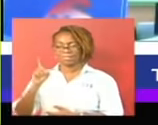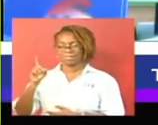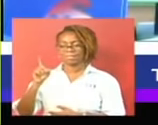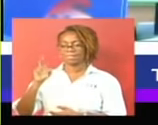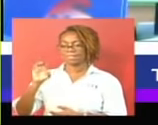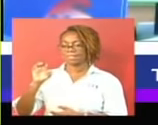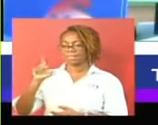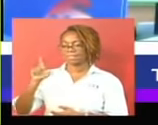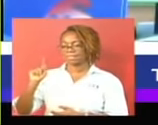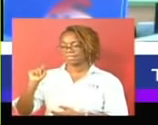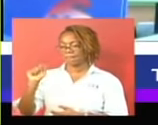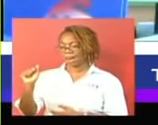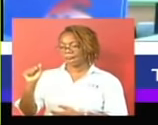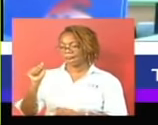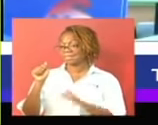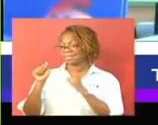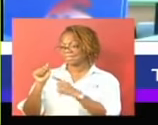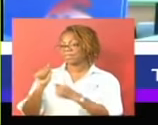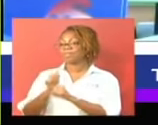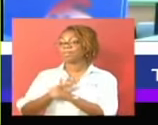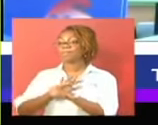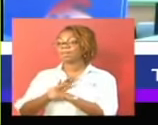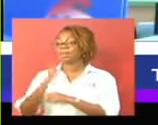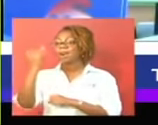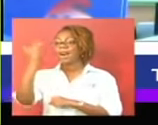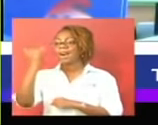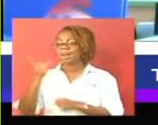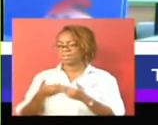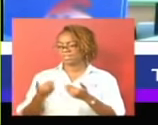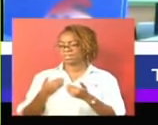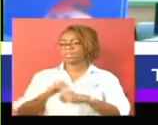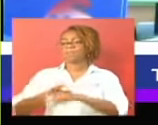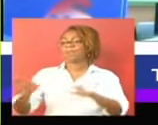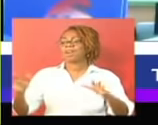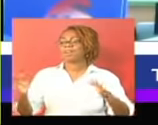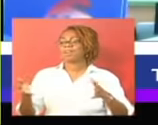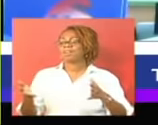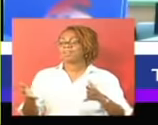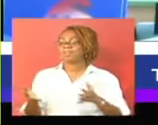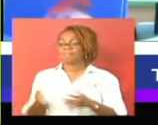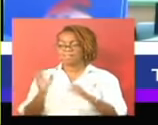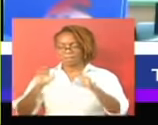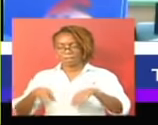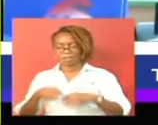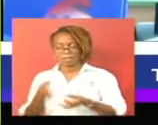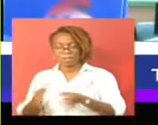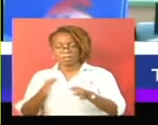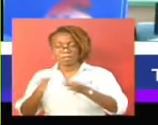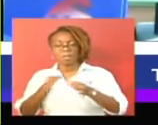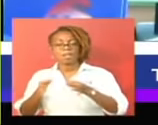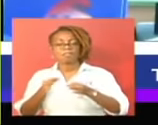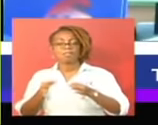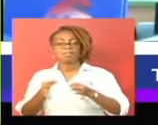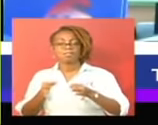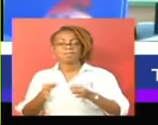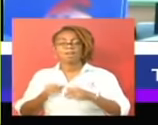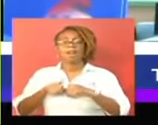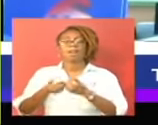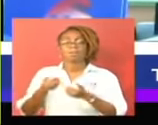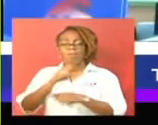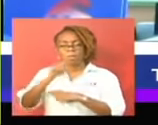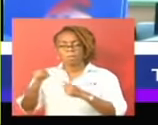more transmissible? And if you could also, when you go into that explanation, if you could talk about fleeting transmissions as well,